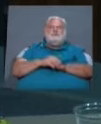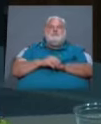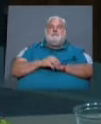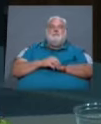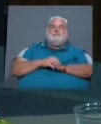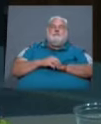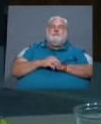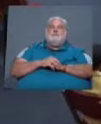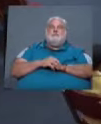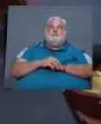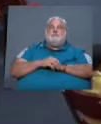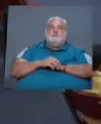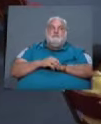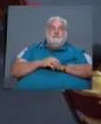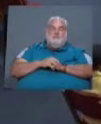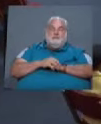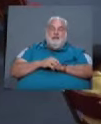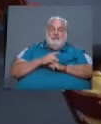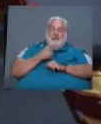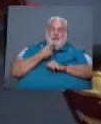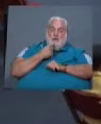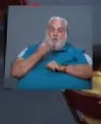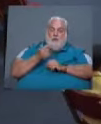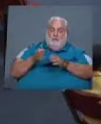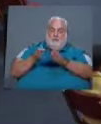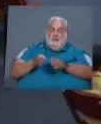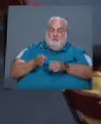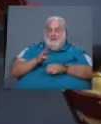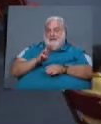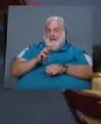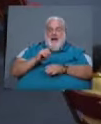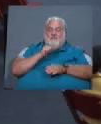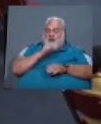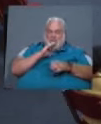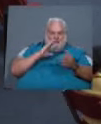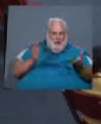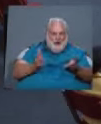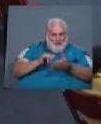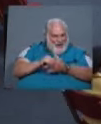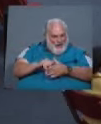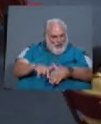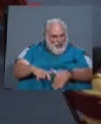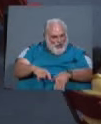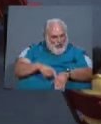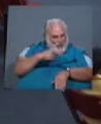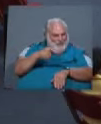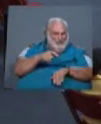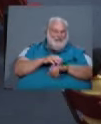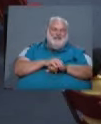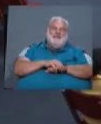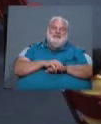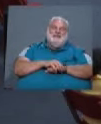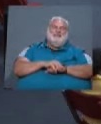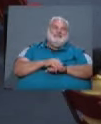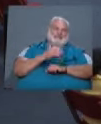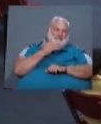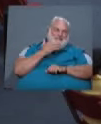the speakers mentioned that it's been 60 years. I'm sorry. I haven't been here that long. Oh, yes, you have. Thank